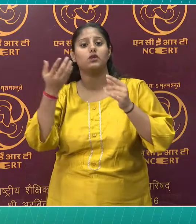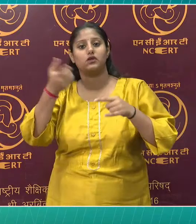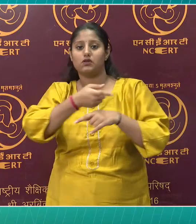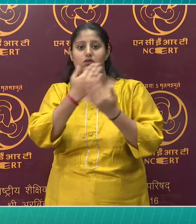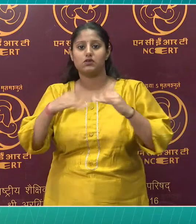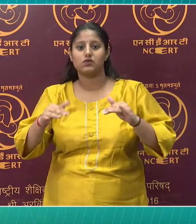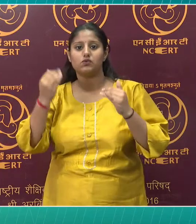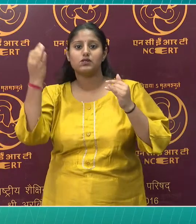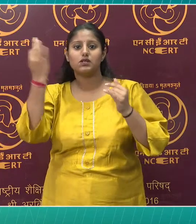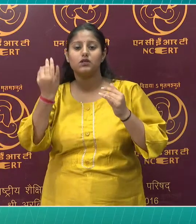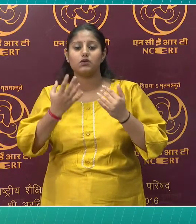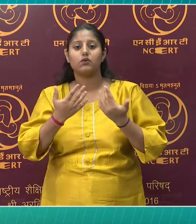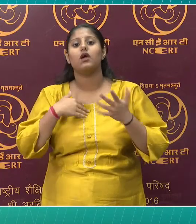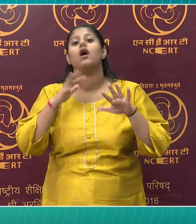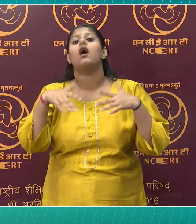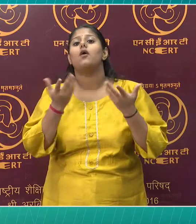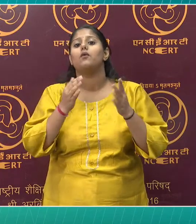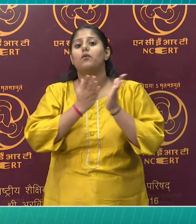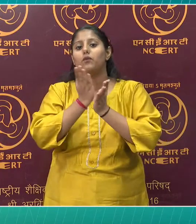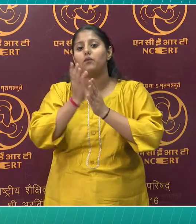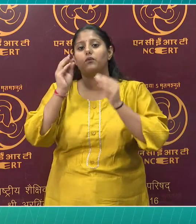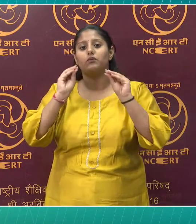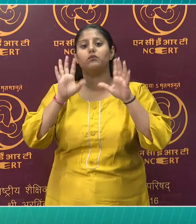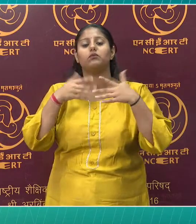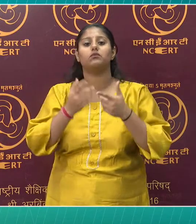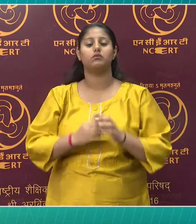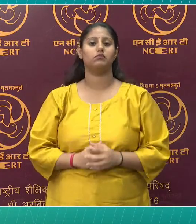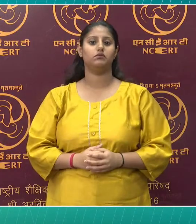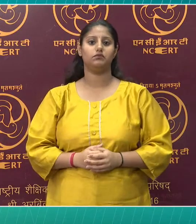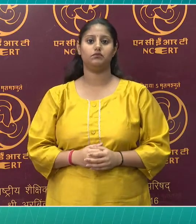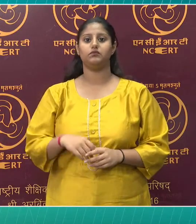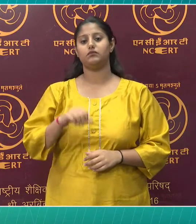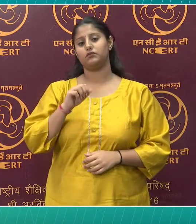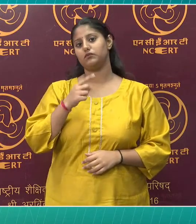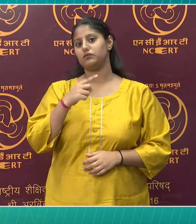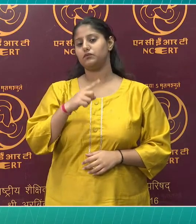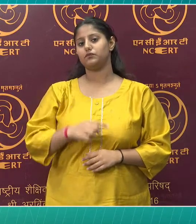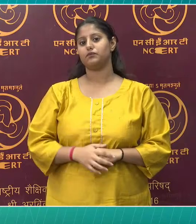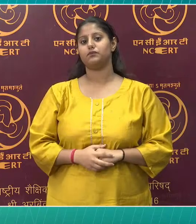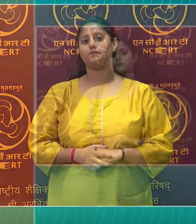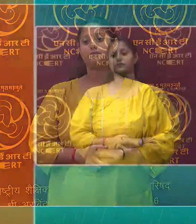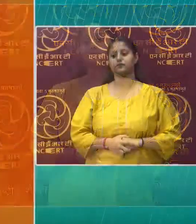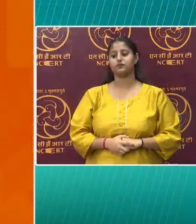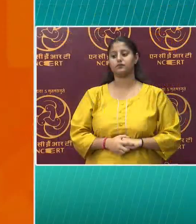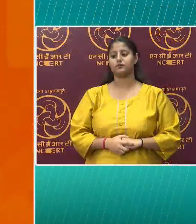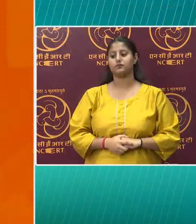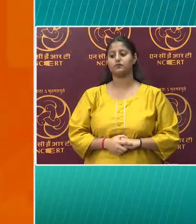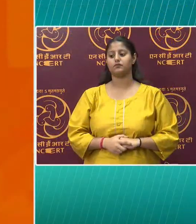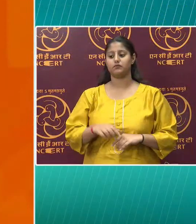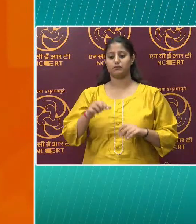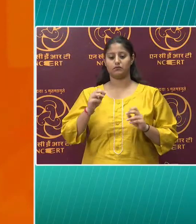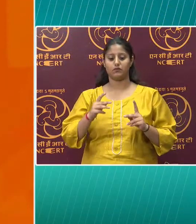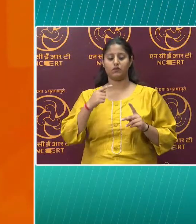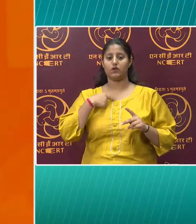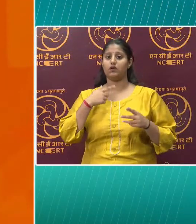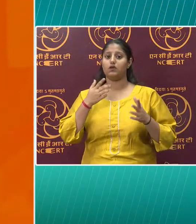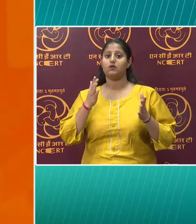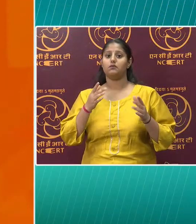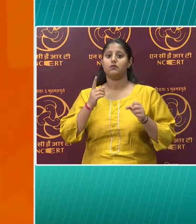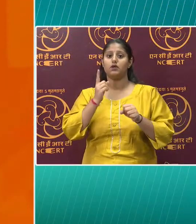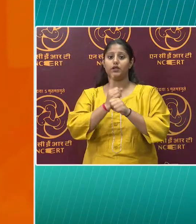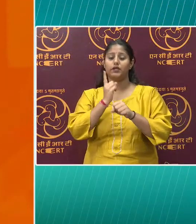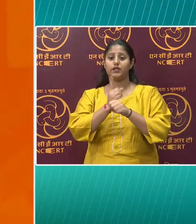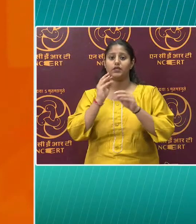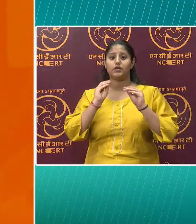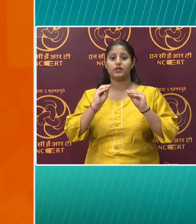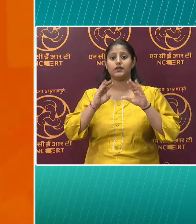for them also to include it in their curriculum. Right. So uh, we have to promote skill